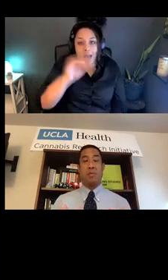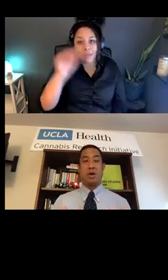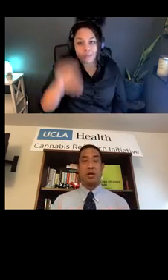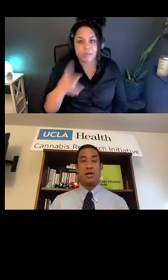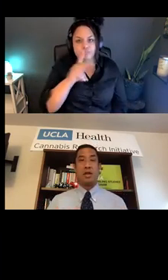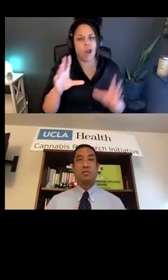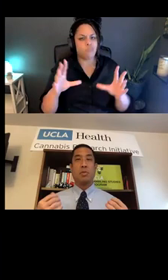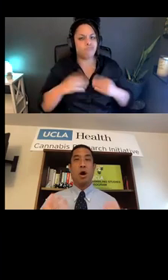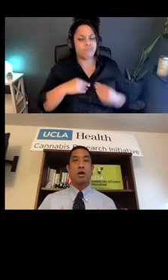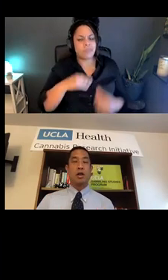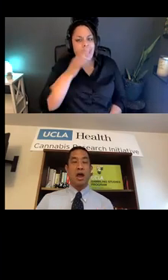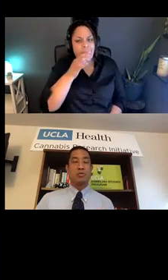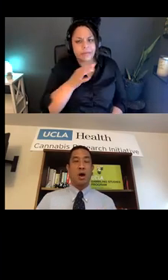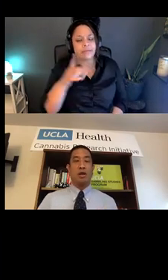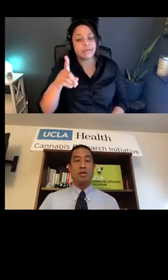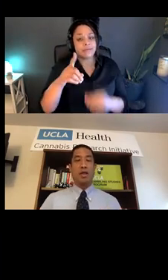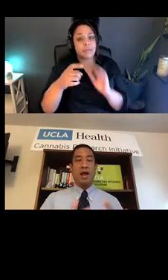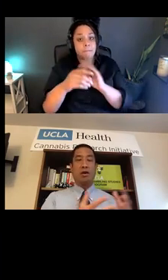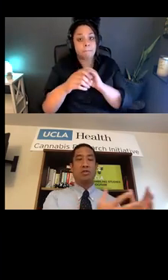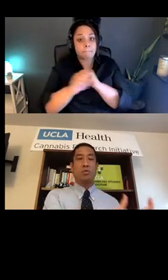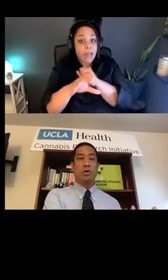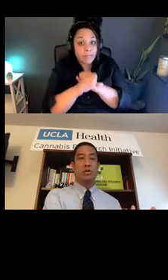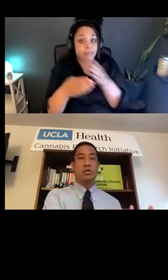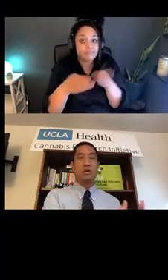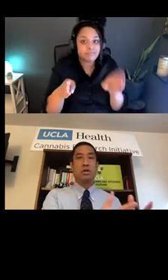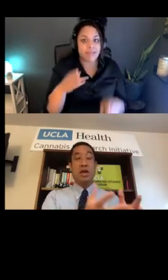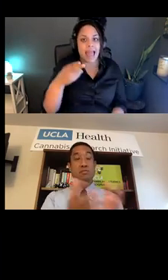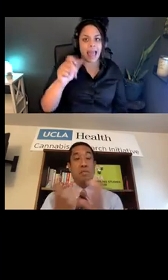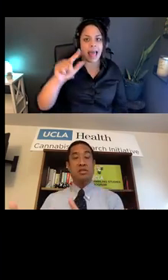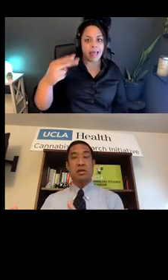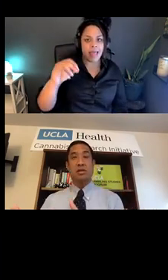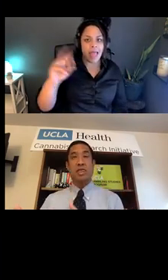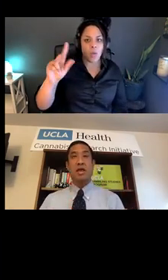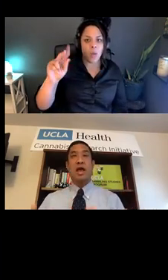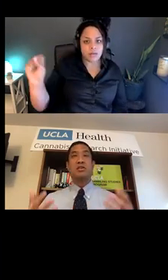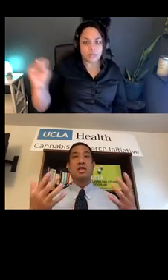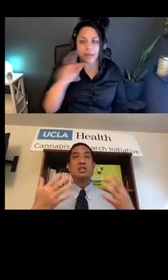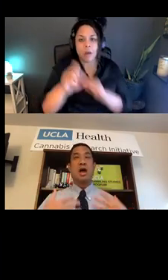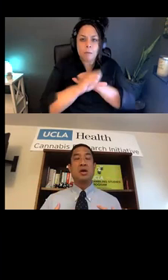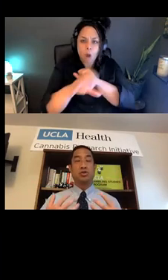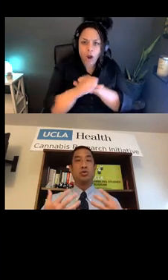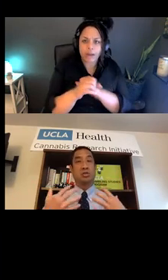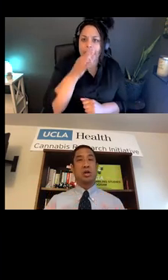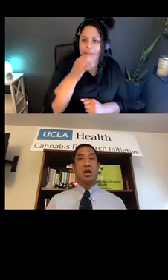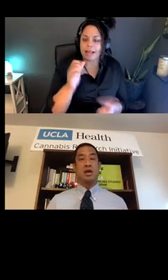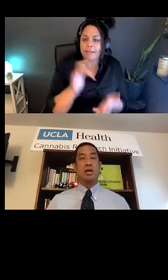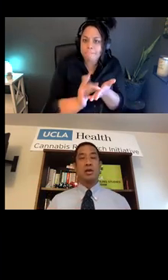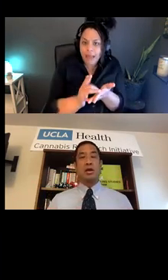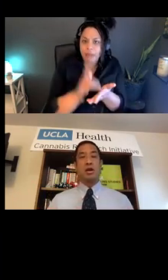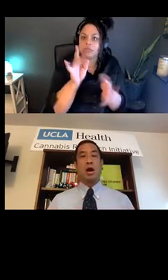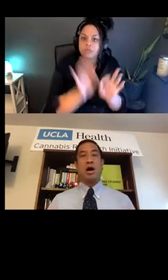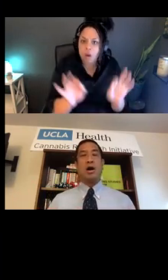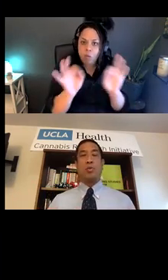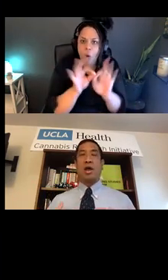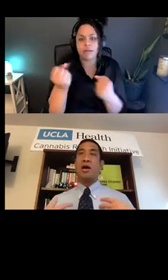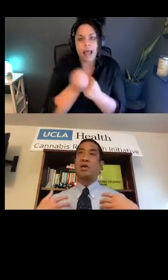the public. It's marketed as what? Health and wellness, as medicine, as endemic to society. You